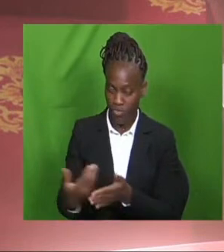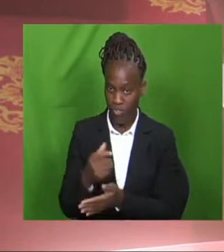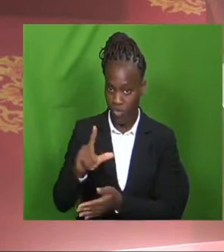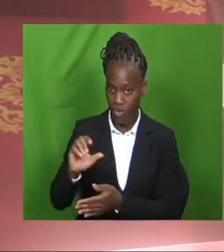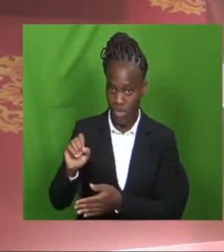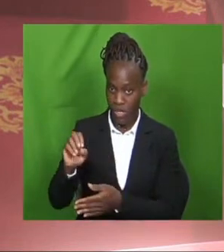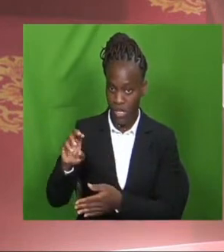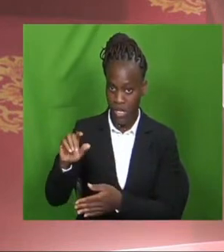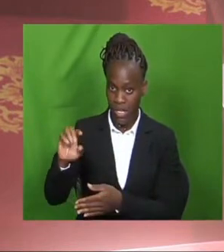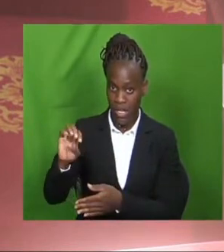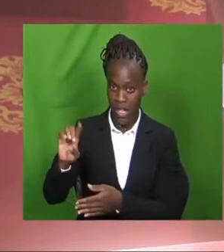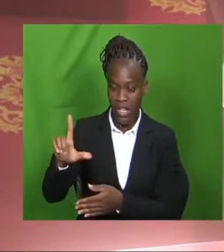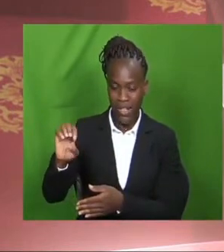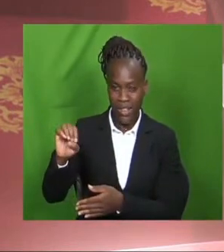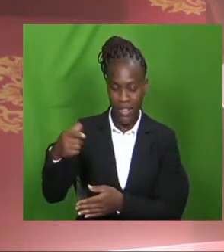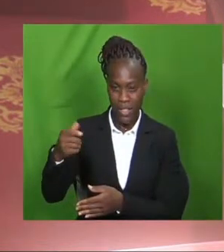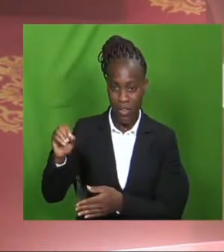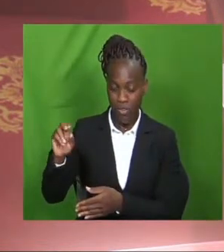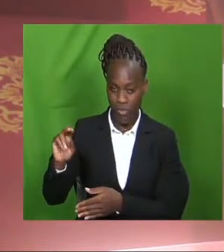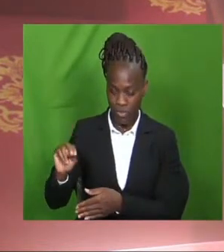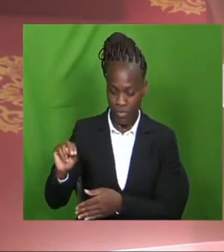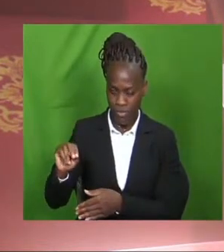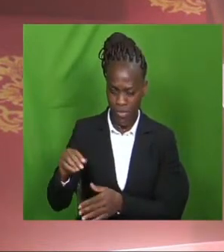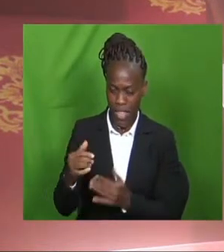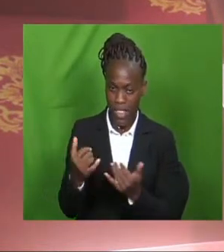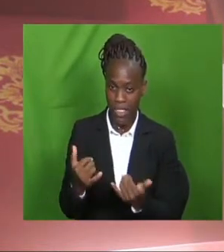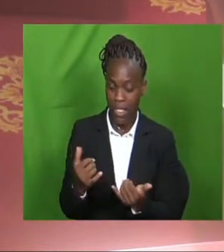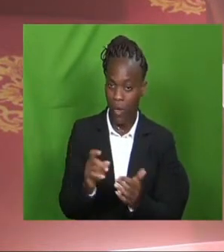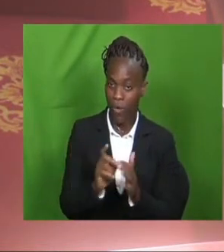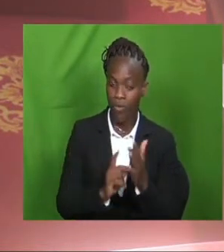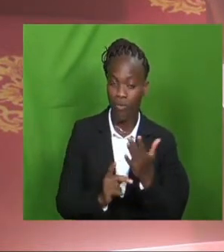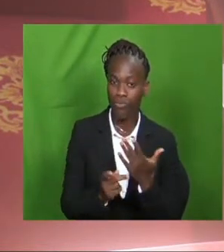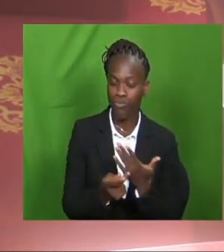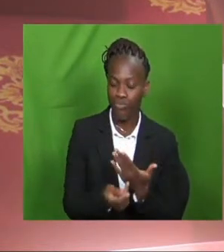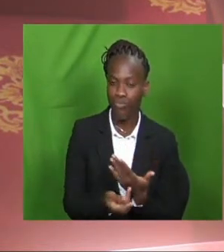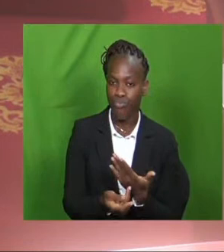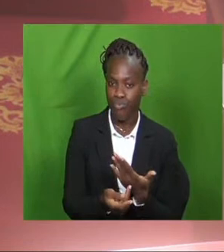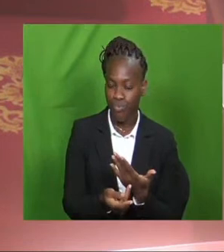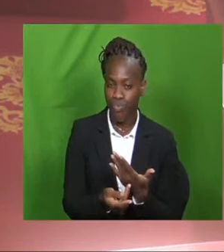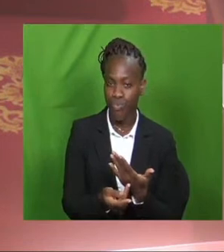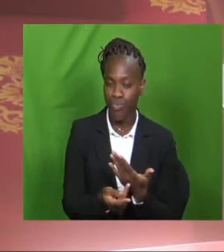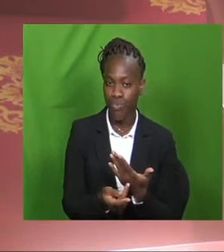Currently, Mr. Speaker, the program is that